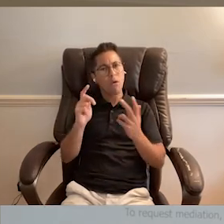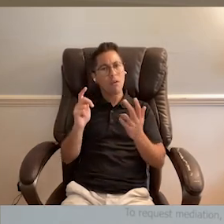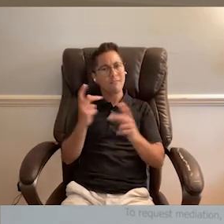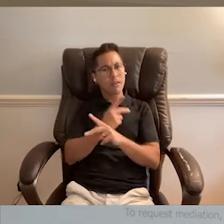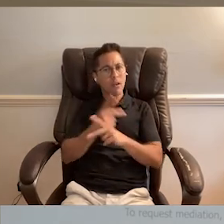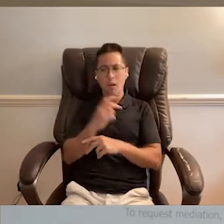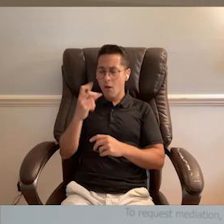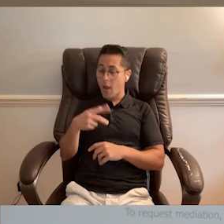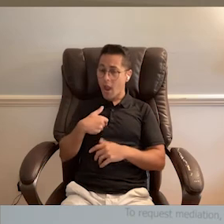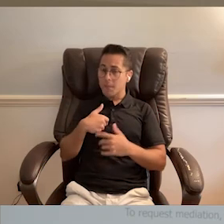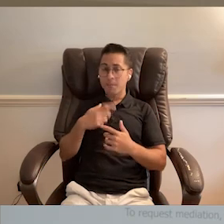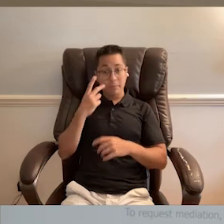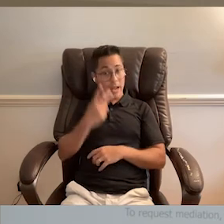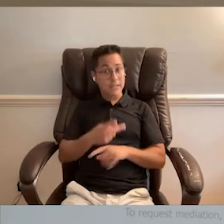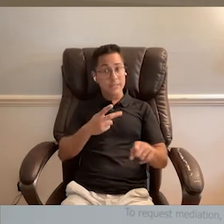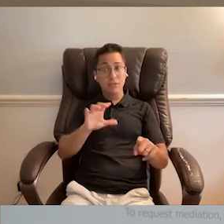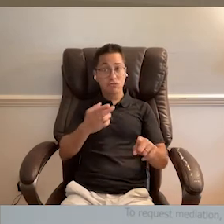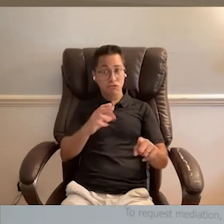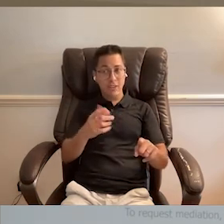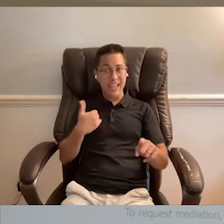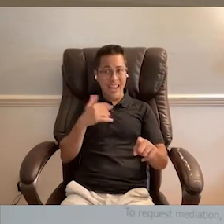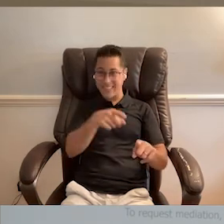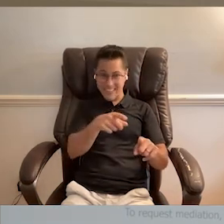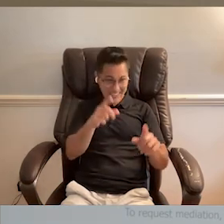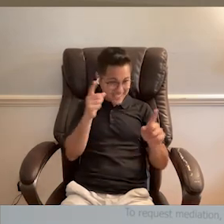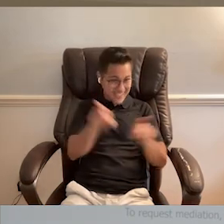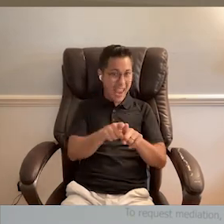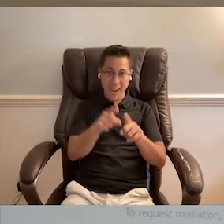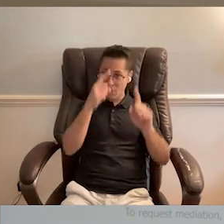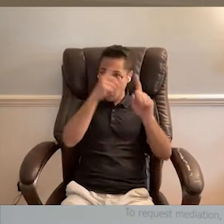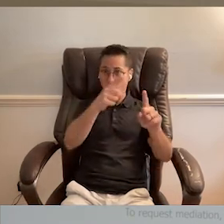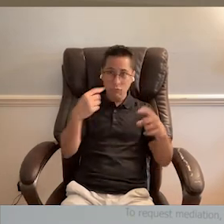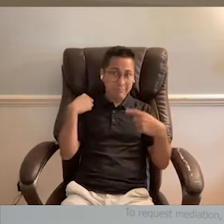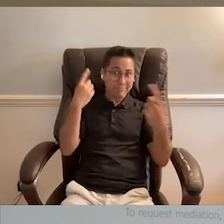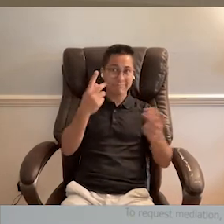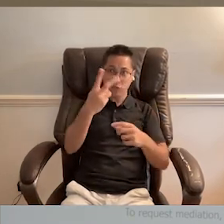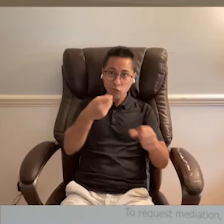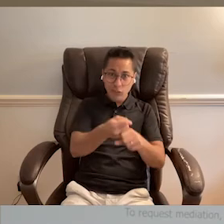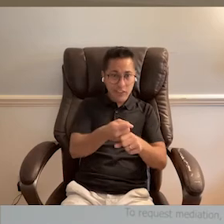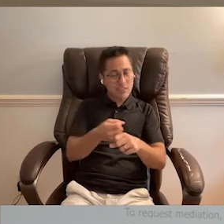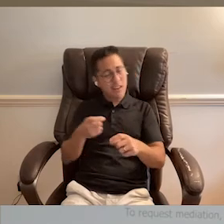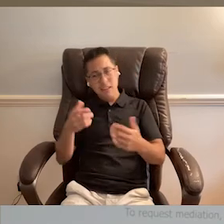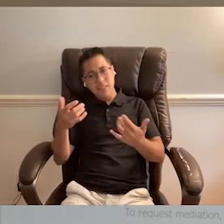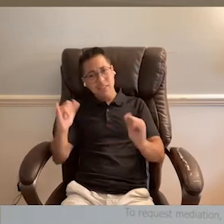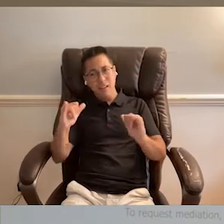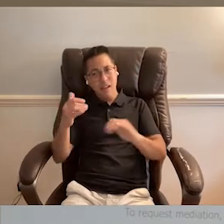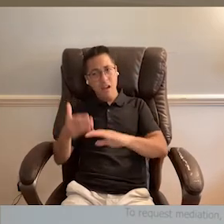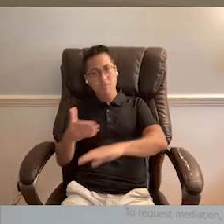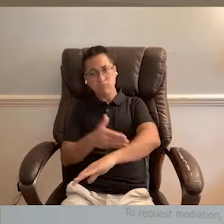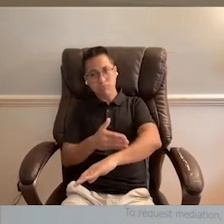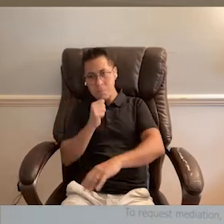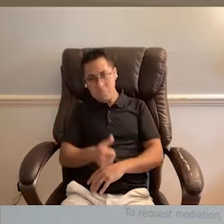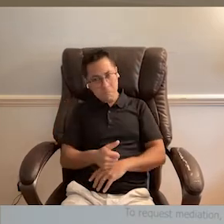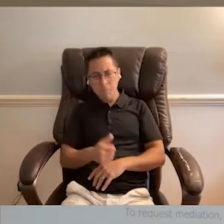see the child's had the same goal for the last 2 years and they're not making any progress. Why? And